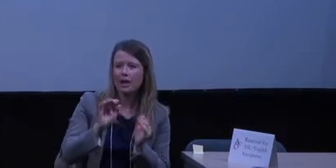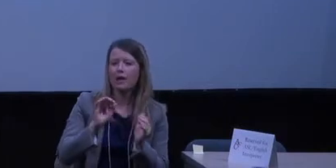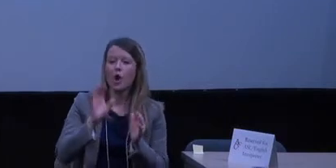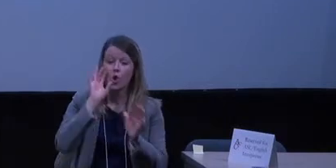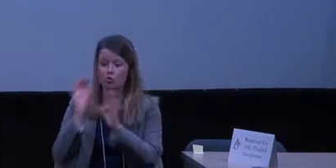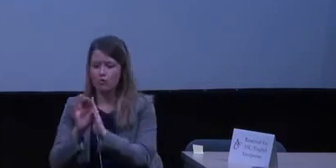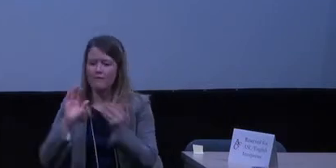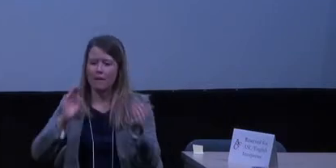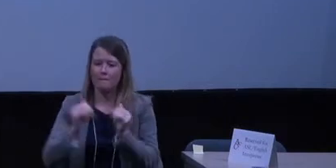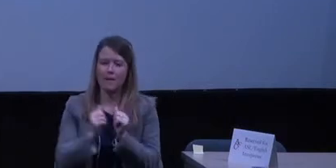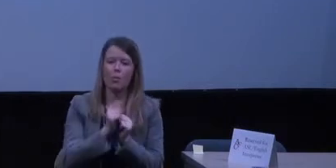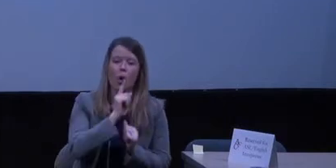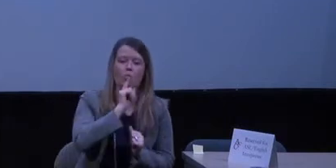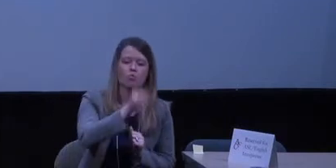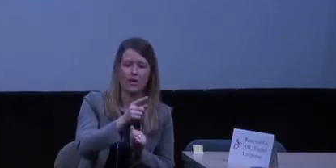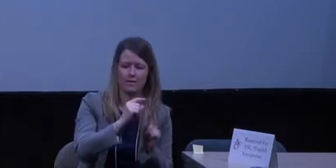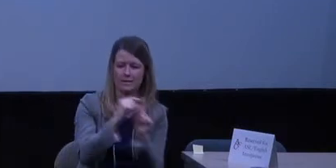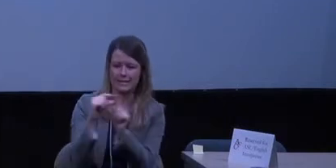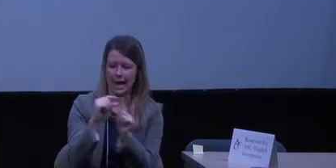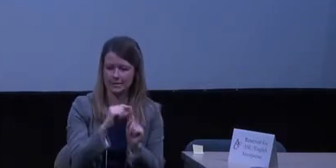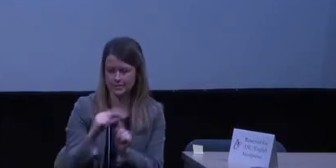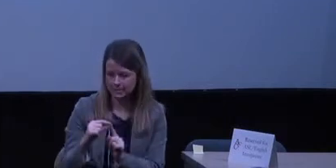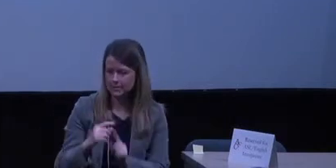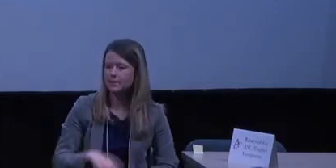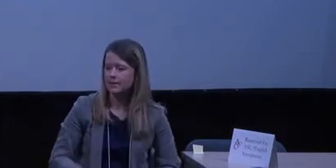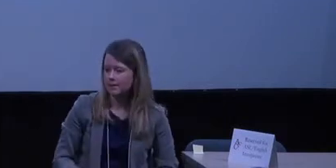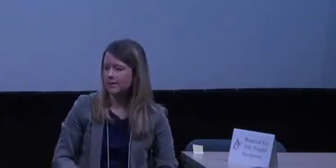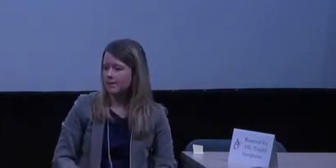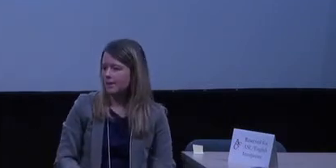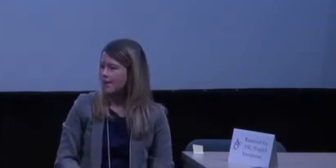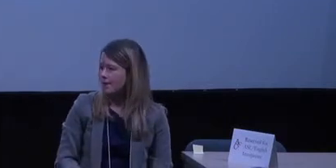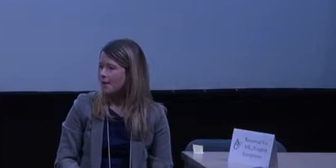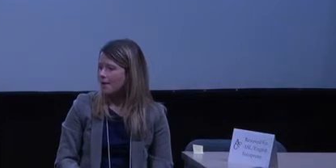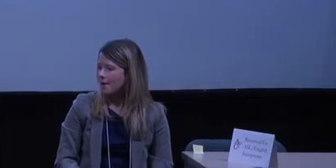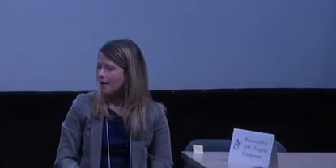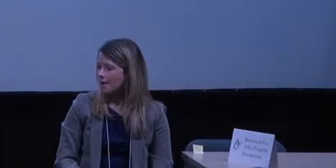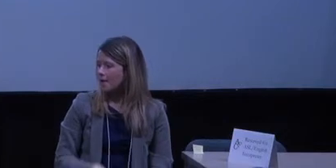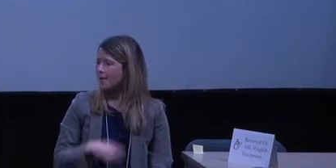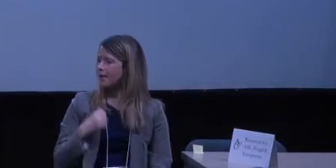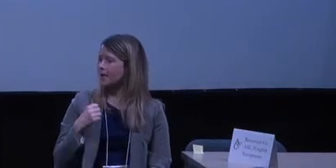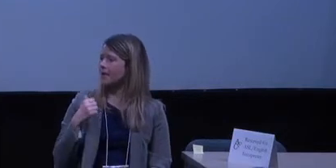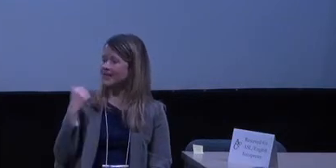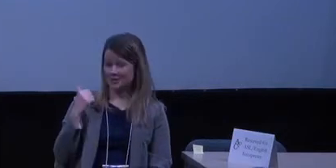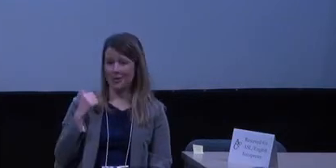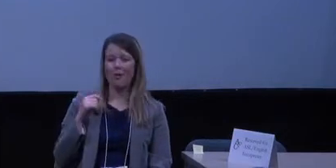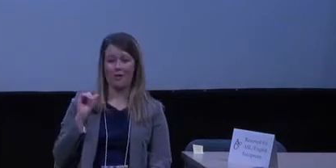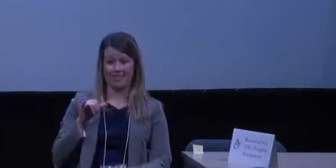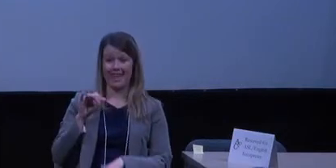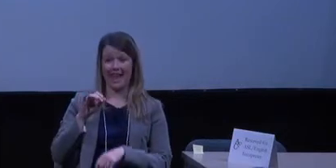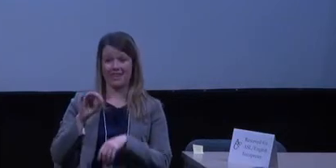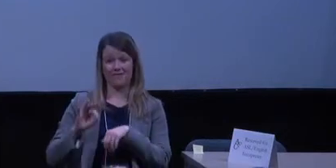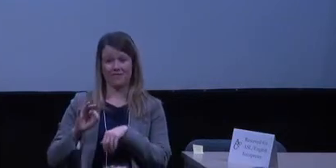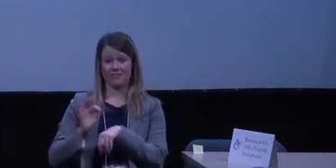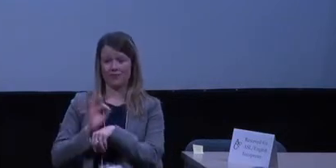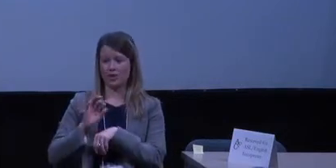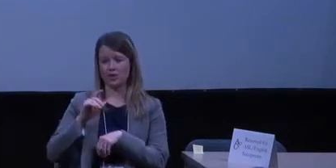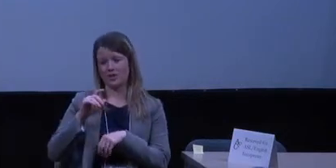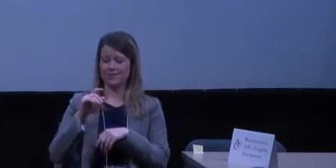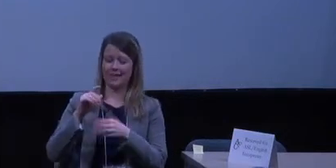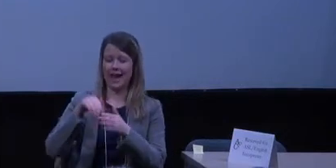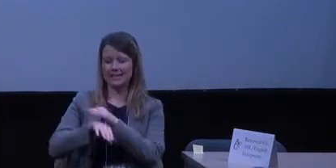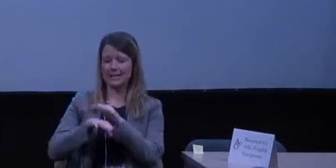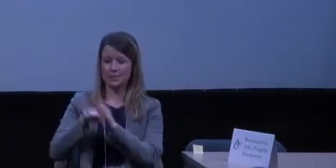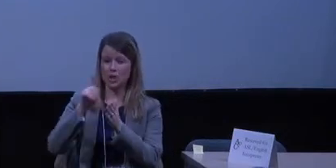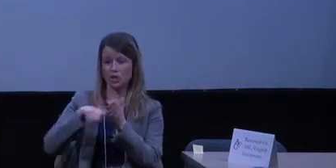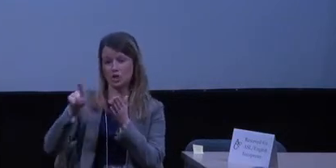versus real text. So, in the handy dandy accessibility checker, it will tell